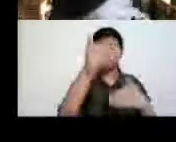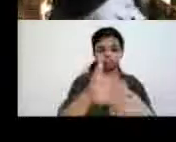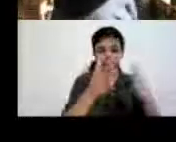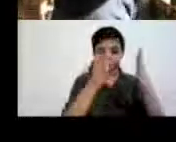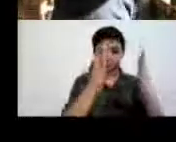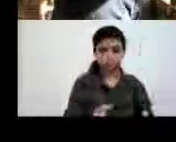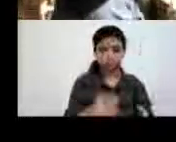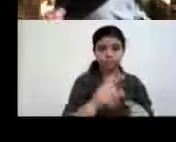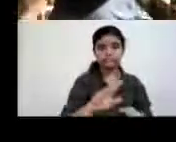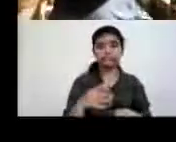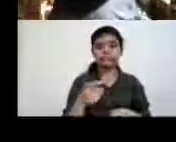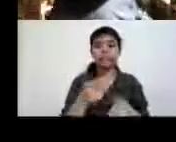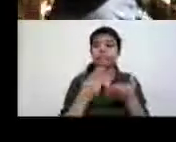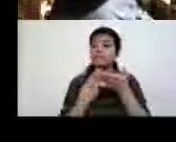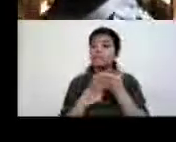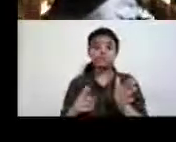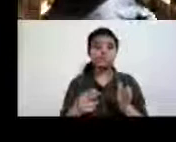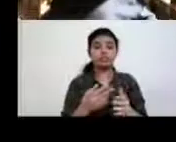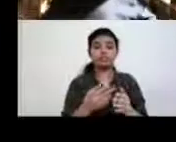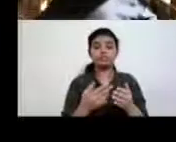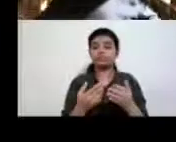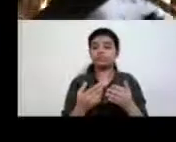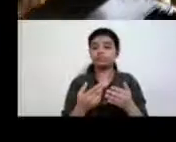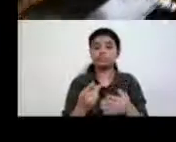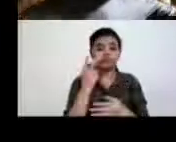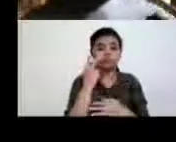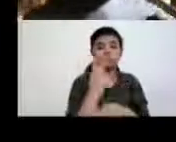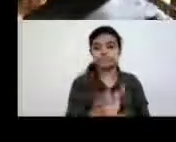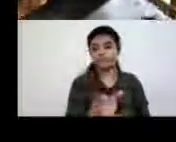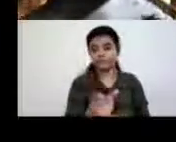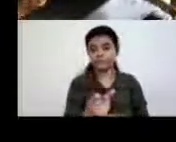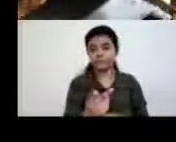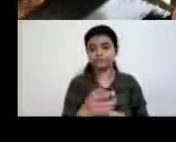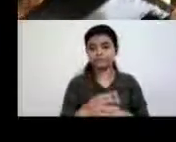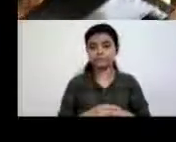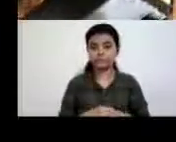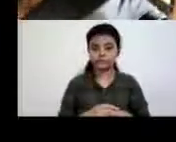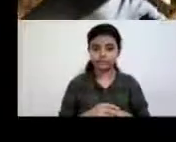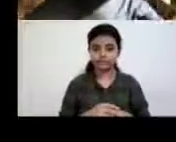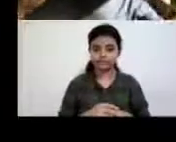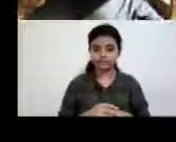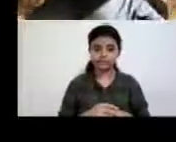placed on the left. So you have those both huge